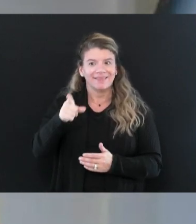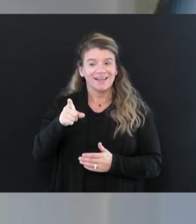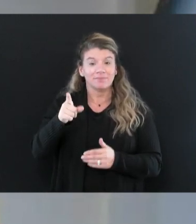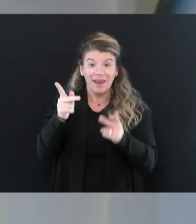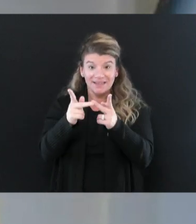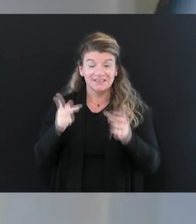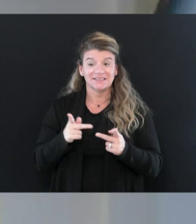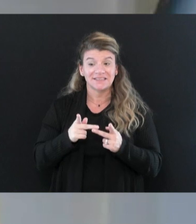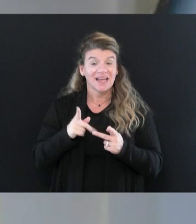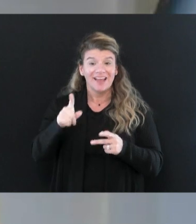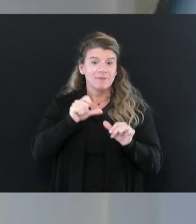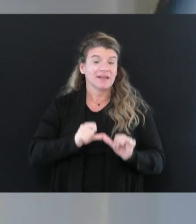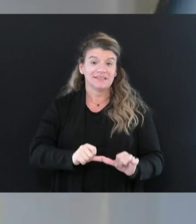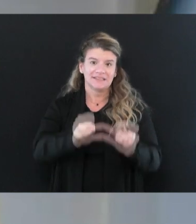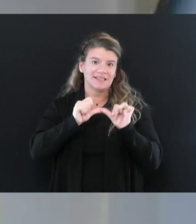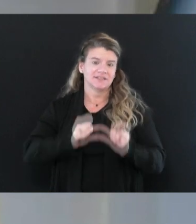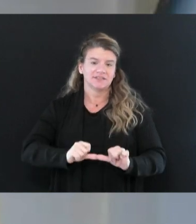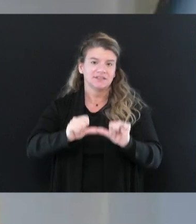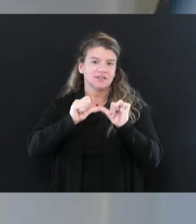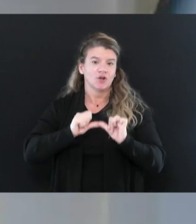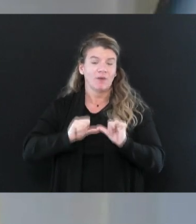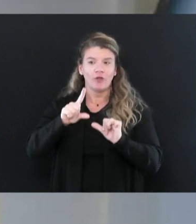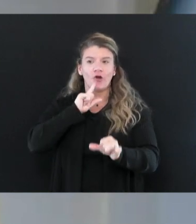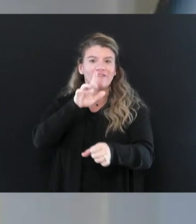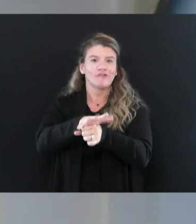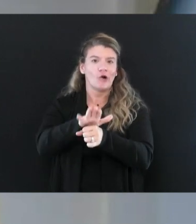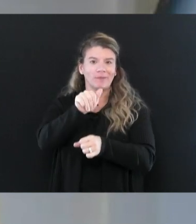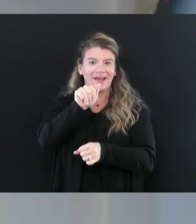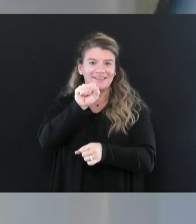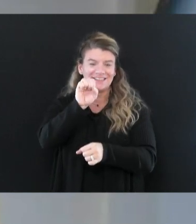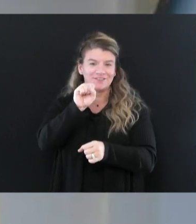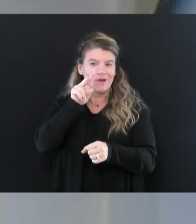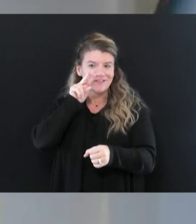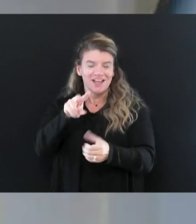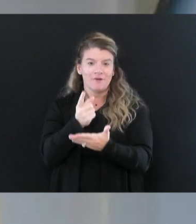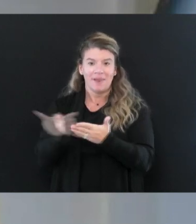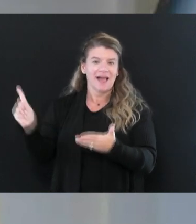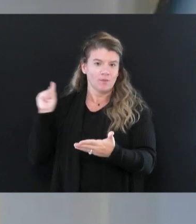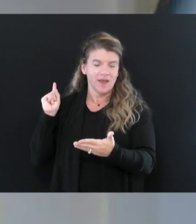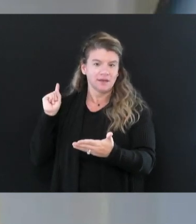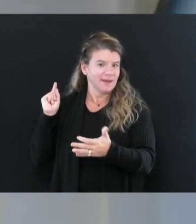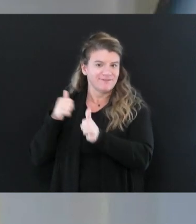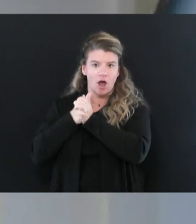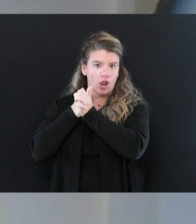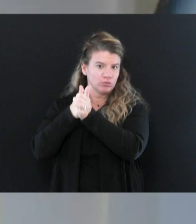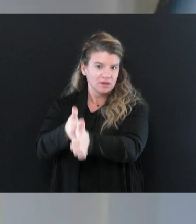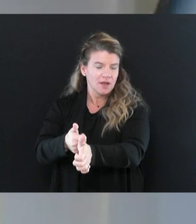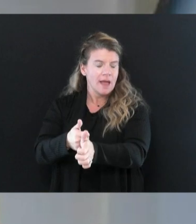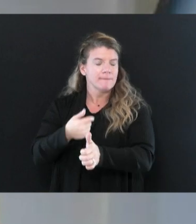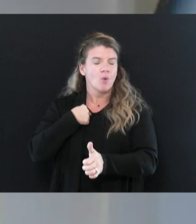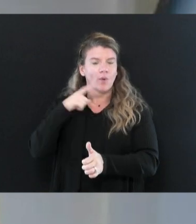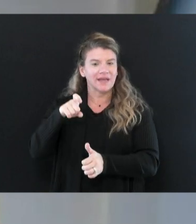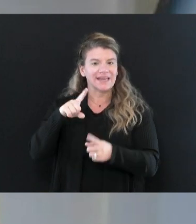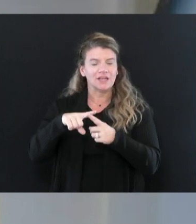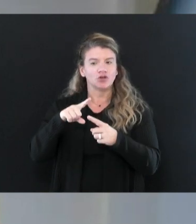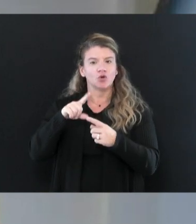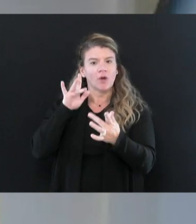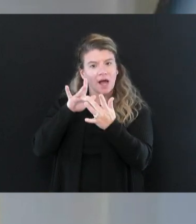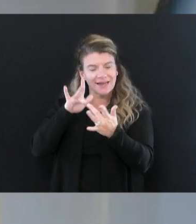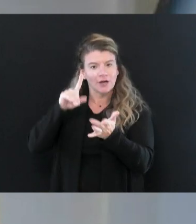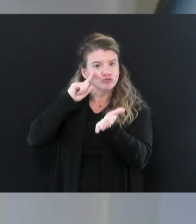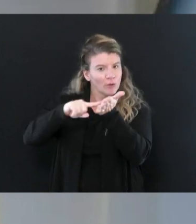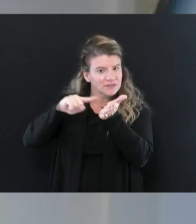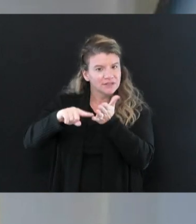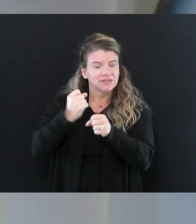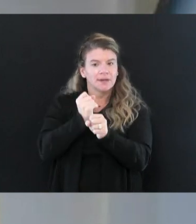fairly consistent with regard to the confirmed cases over the past week. But we've got to get to those contacts and make sure that